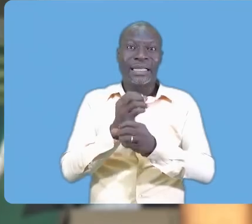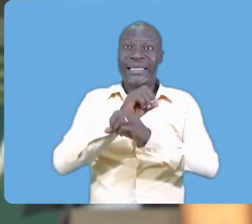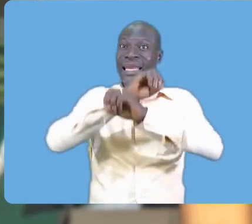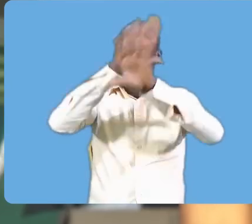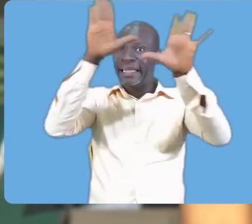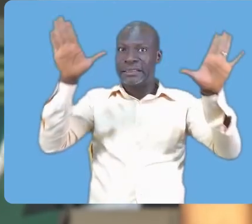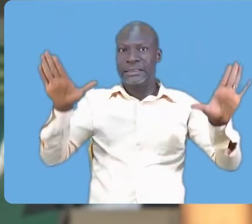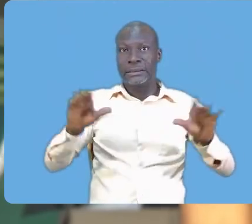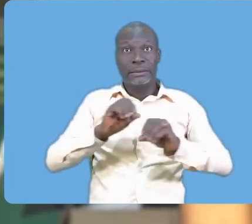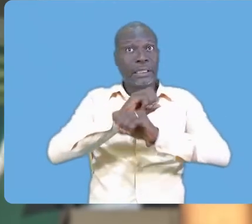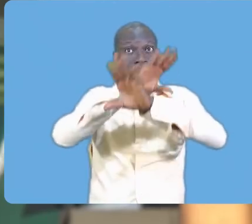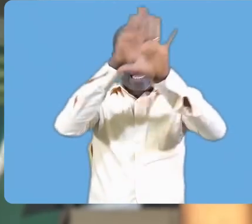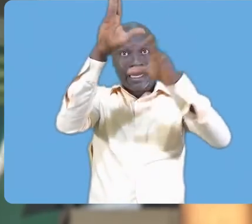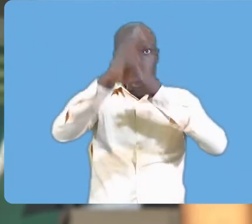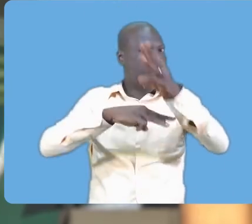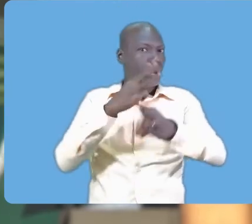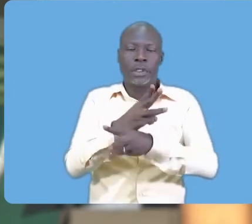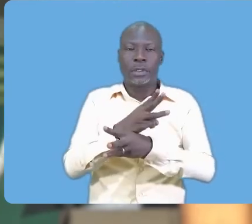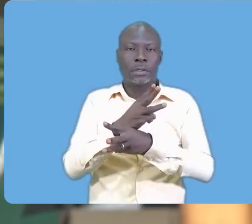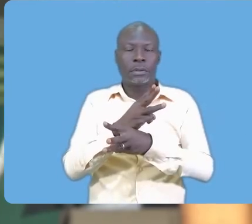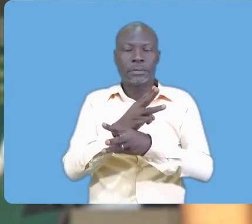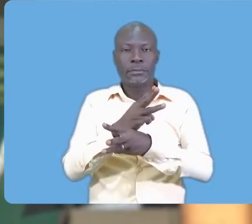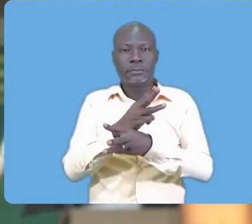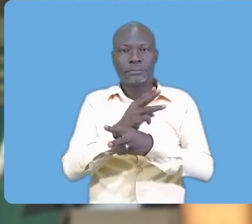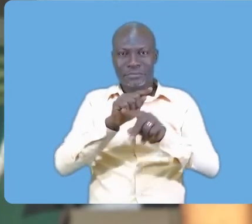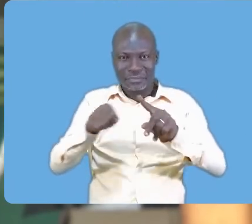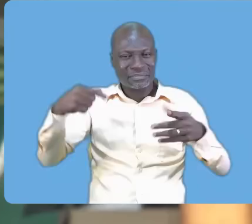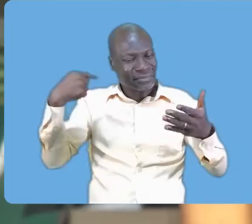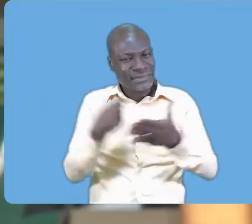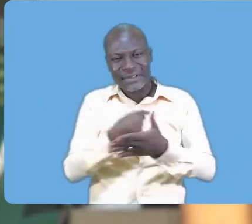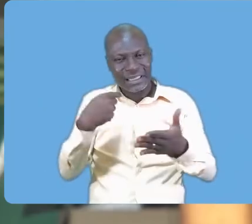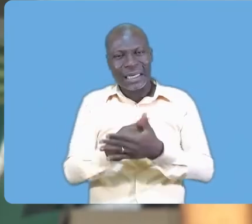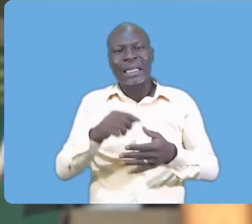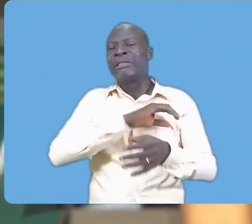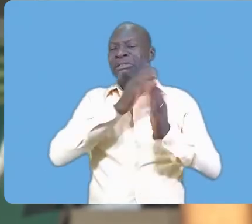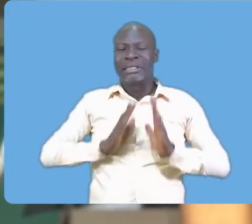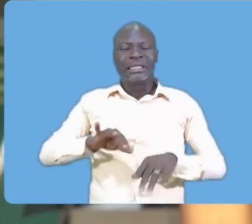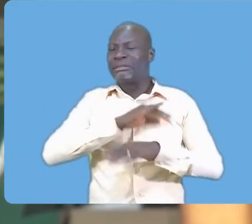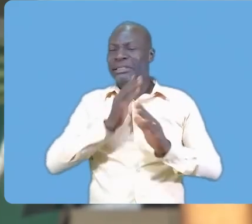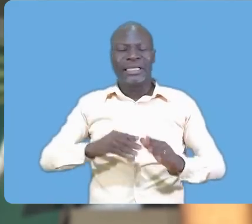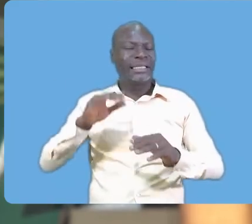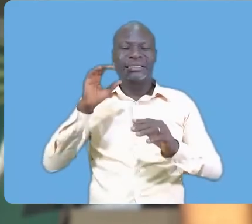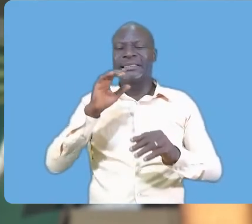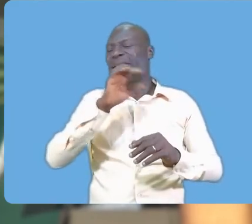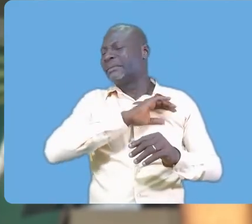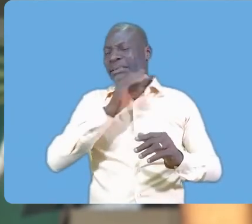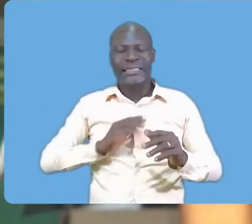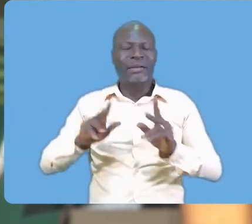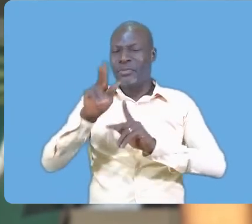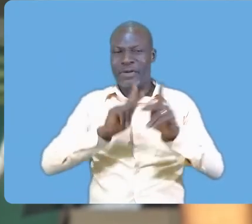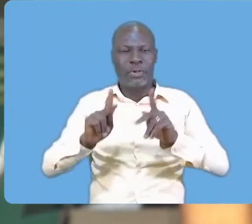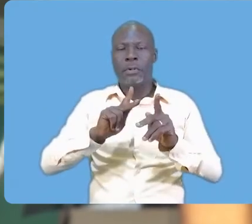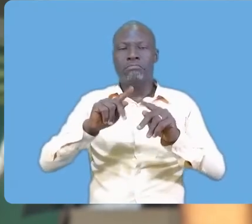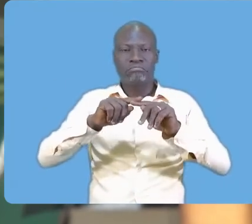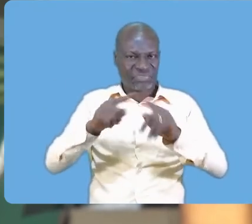enye pue aba ewiase na sadia Ghana for claim say ye Kristo for ye Kristo for na Christian Council and na Pentecostal de ben